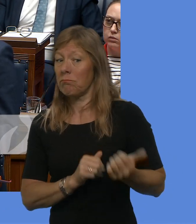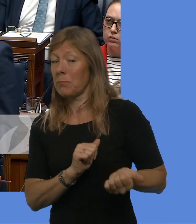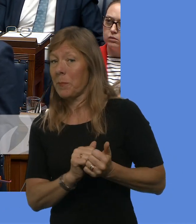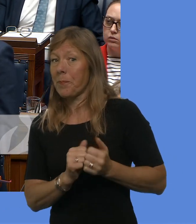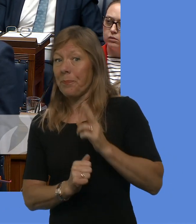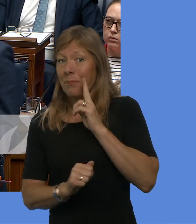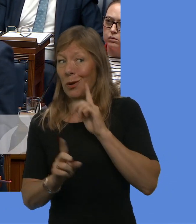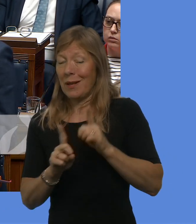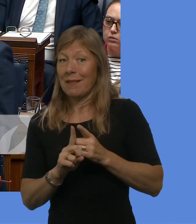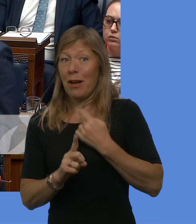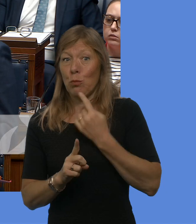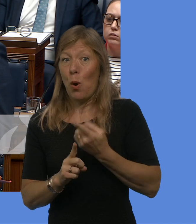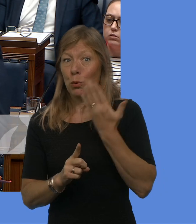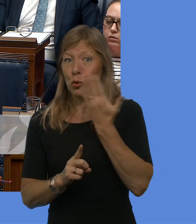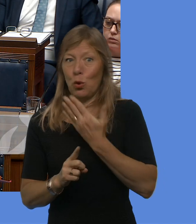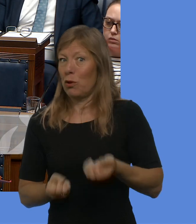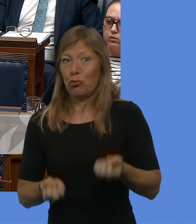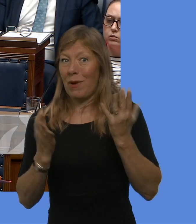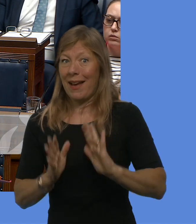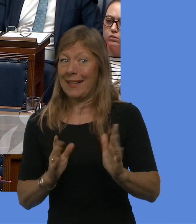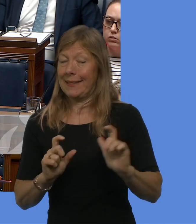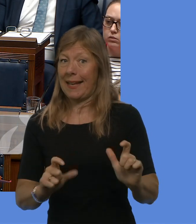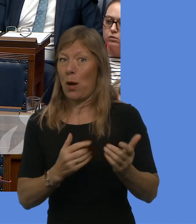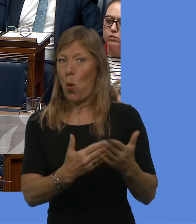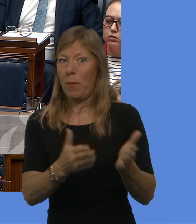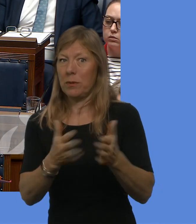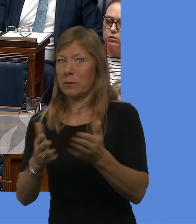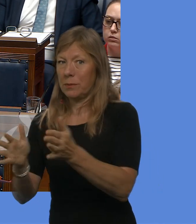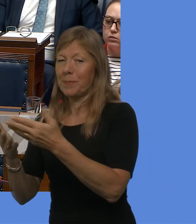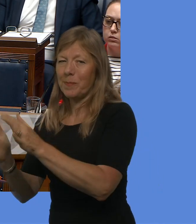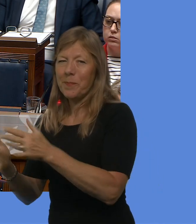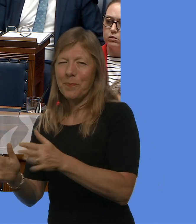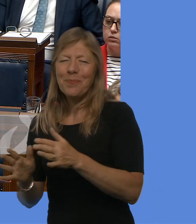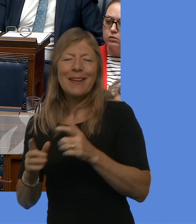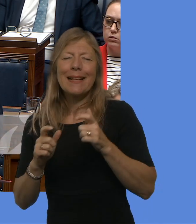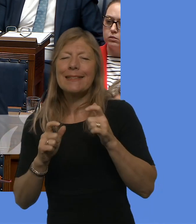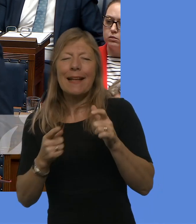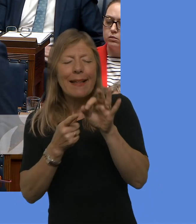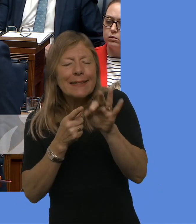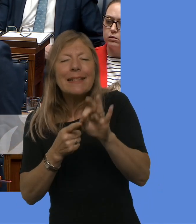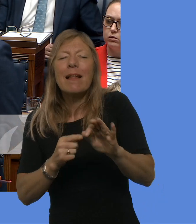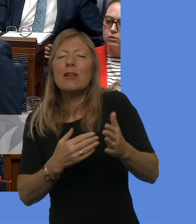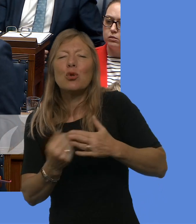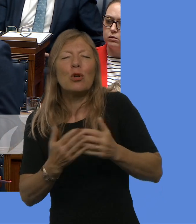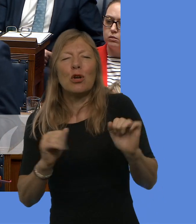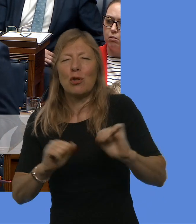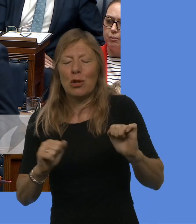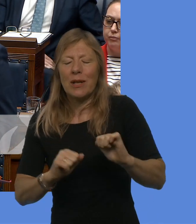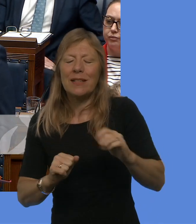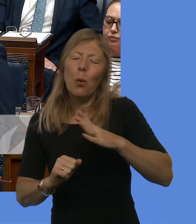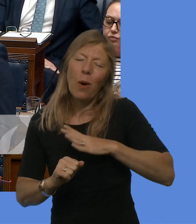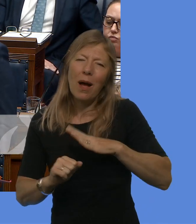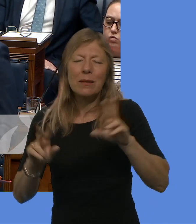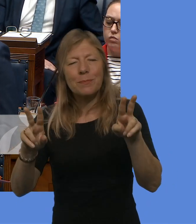open as normal tomorrow. We will continue to work on the finer details of this, because support staff who are in